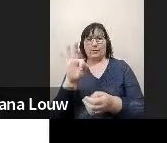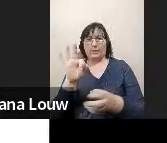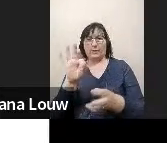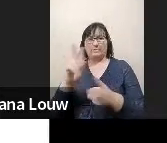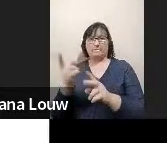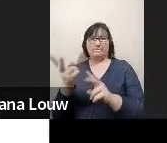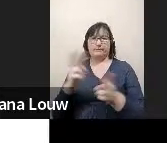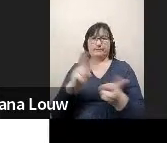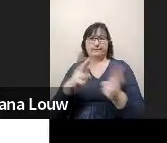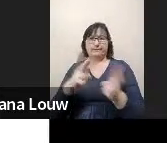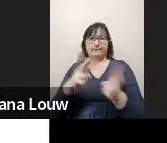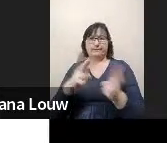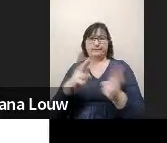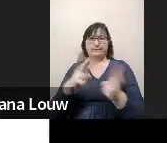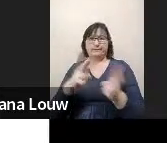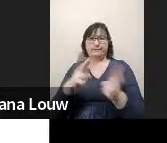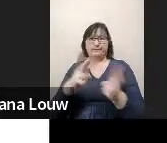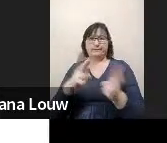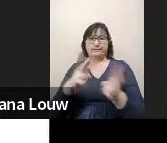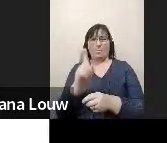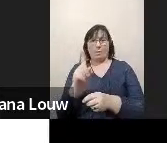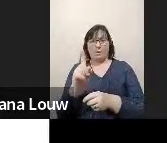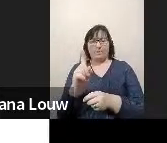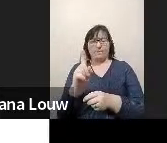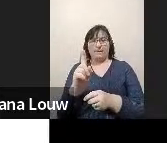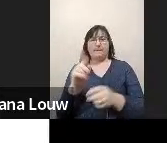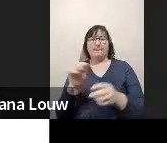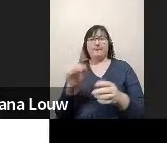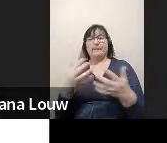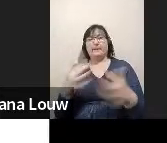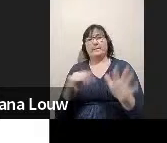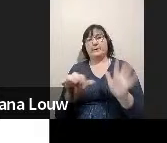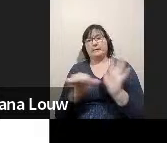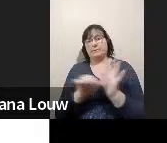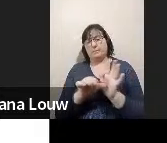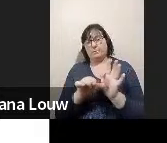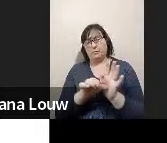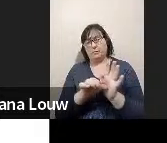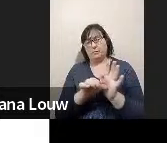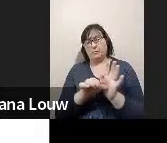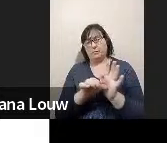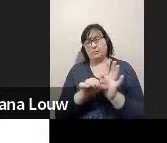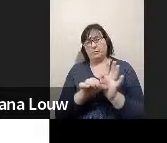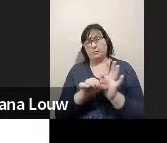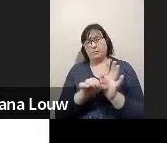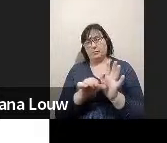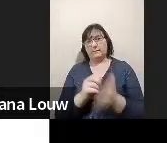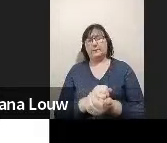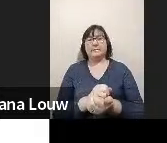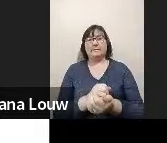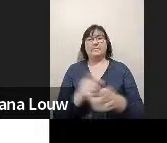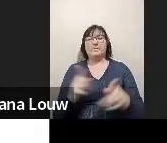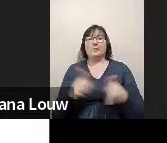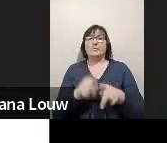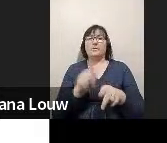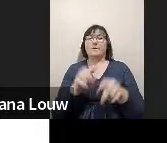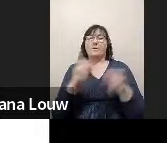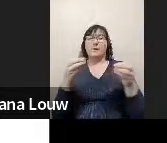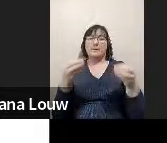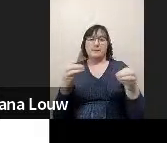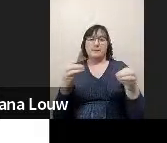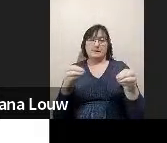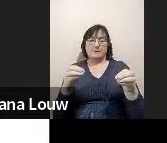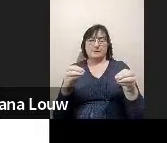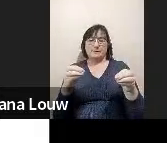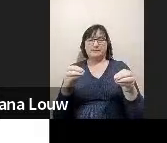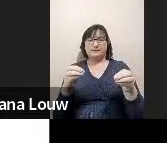is very important. It's something that you need to make note of. Also for the entity, now we also need to ensure that the entity is merged as well.